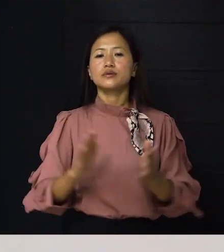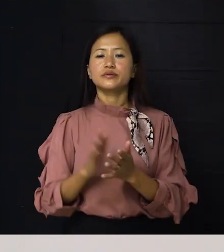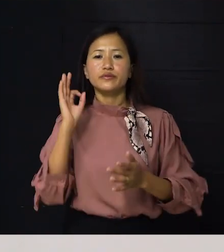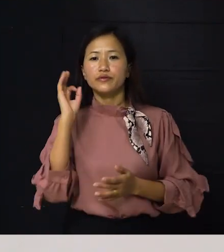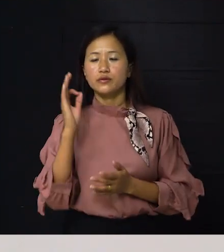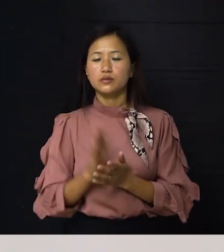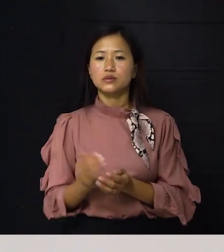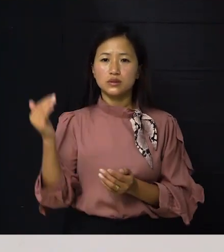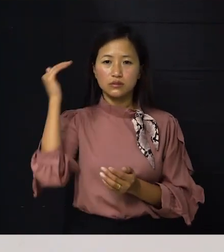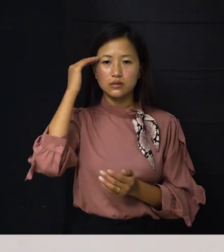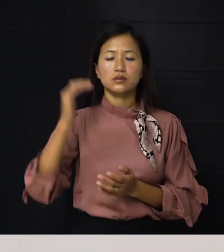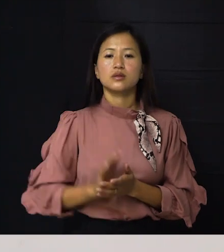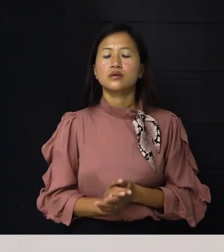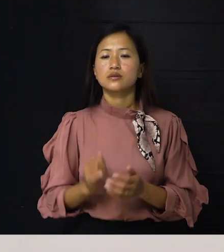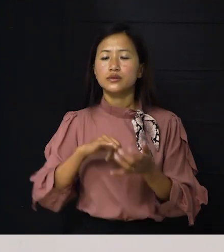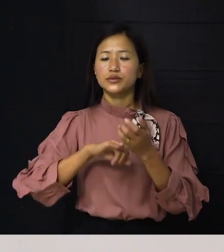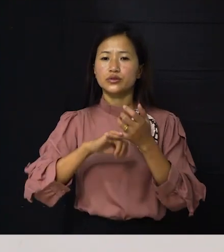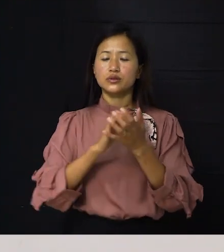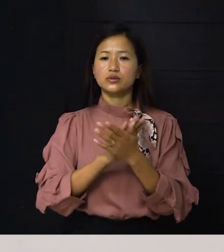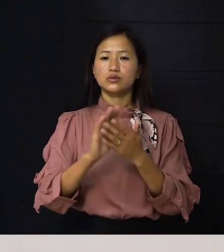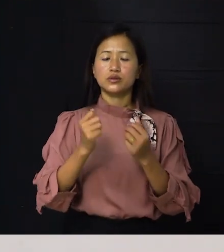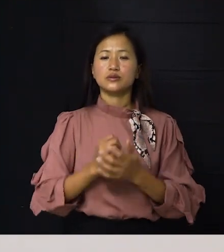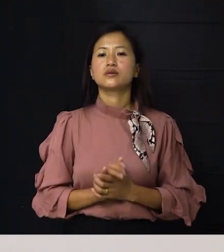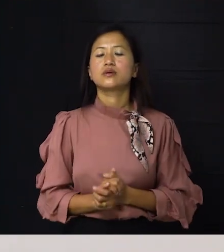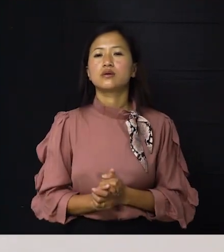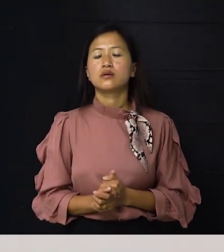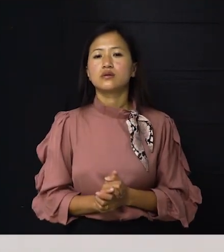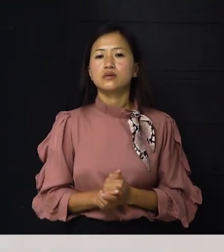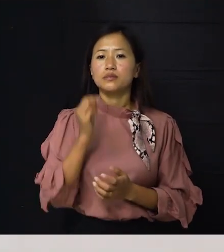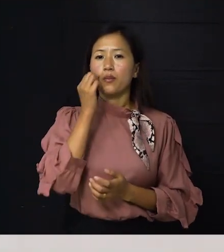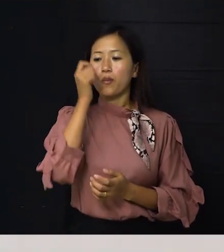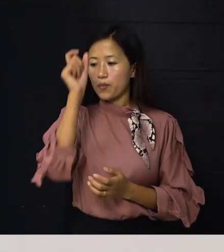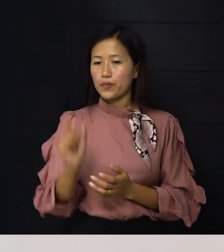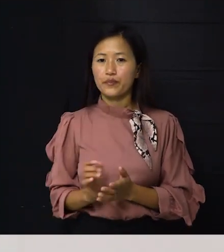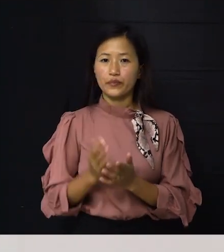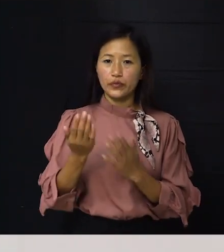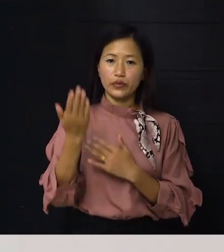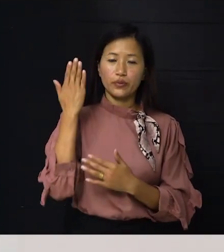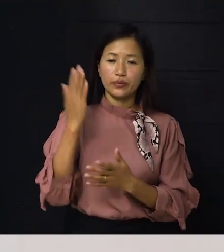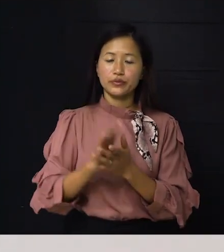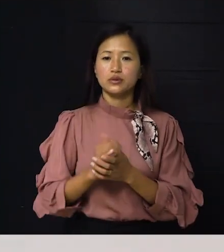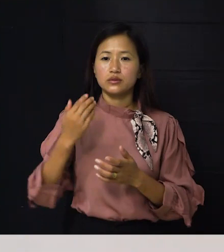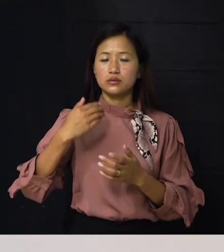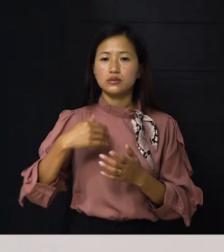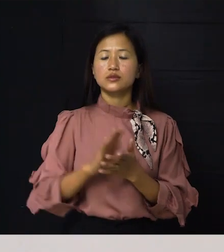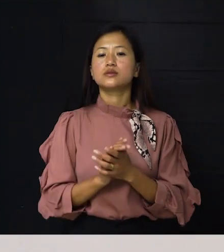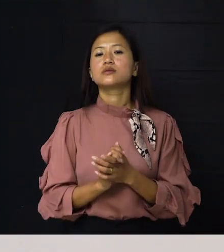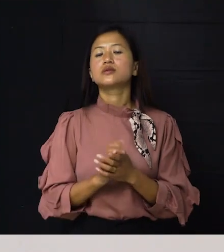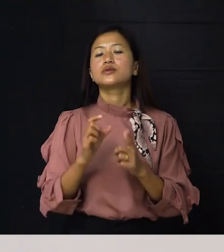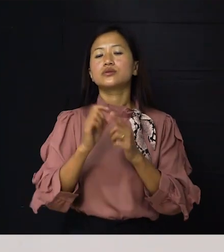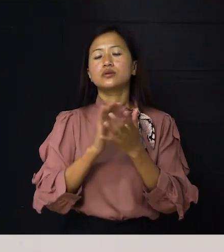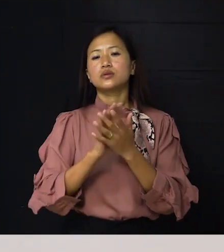popularly known as Shershah Suri. Then, during this battle of Chosa,